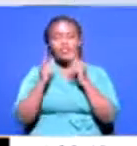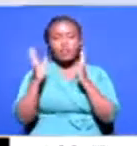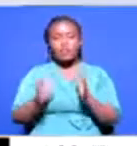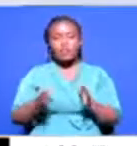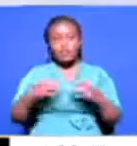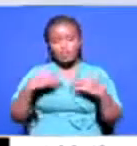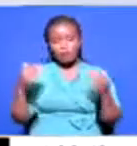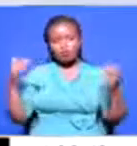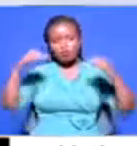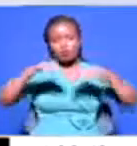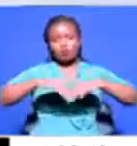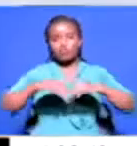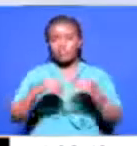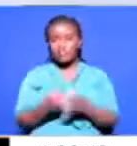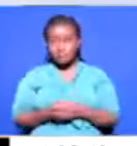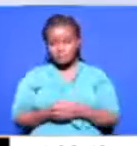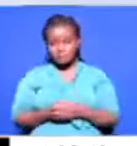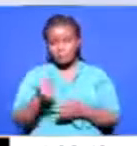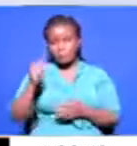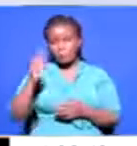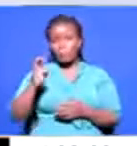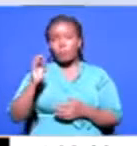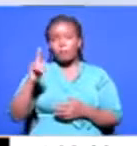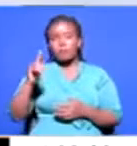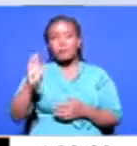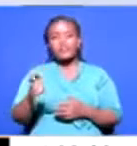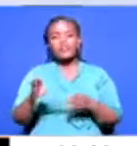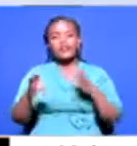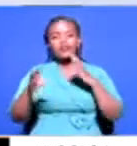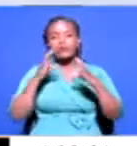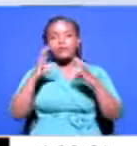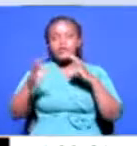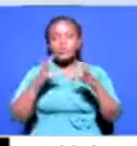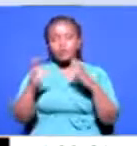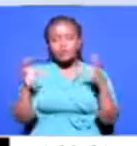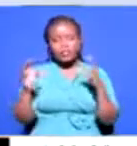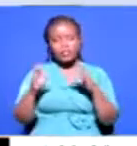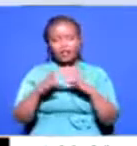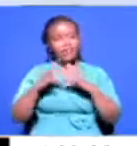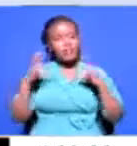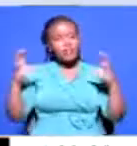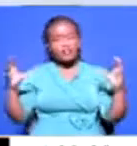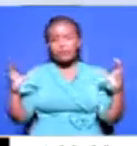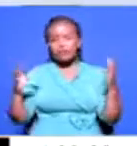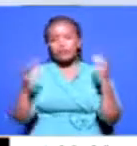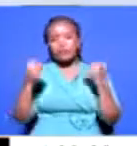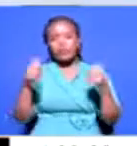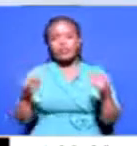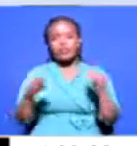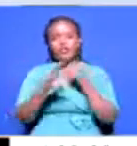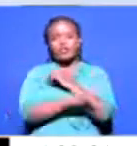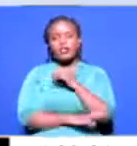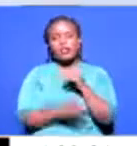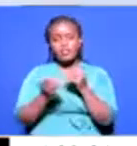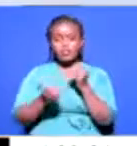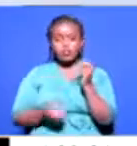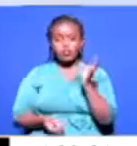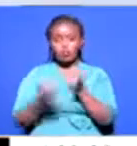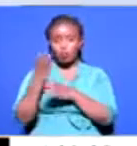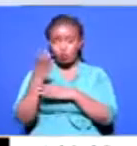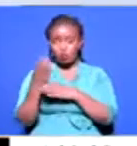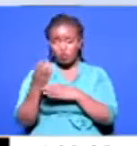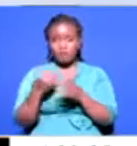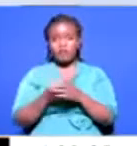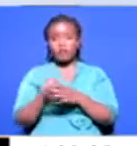system. The telecommunications sector is a key enabler to the country's economic growth. This is evidenced by